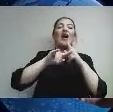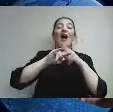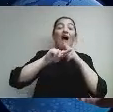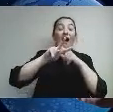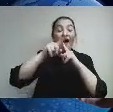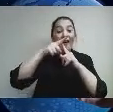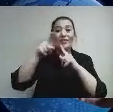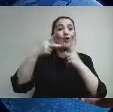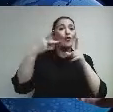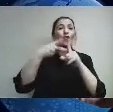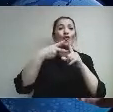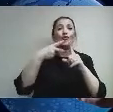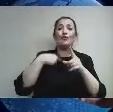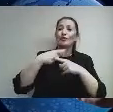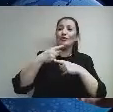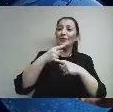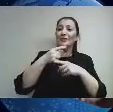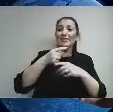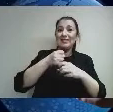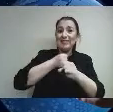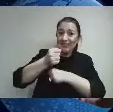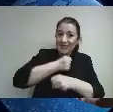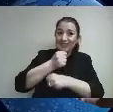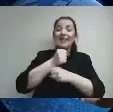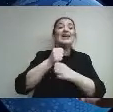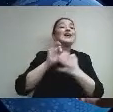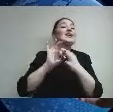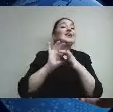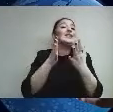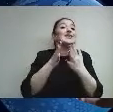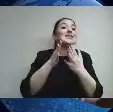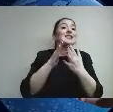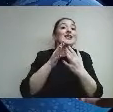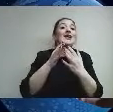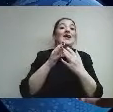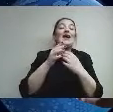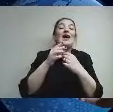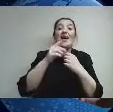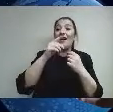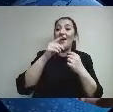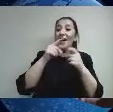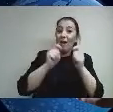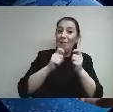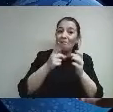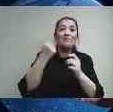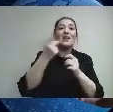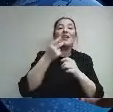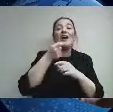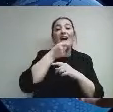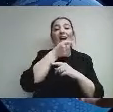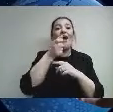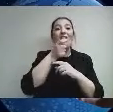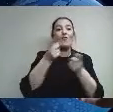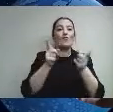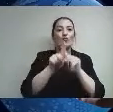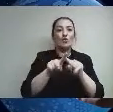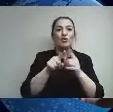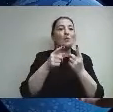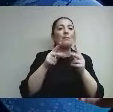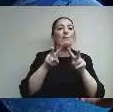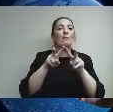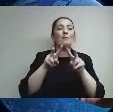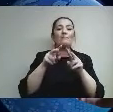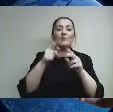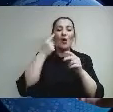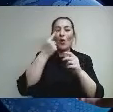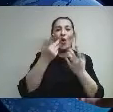And we had a menu in the cafe, and he said, "What would you